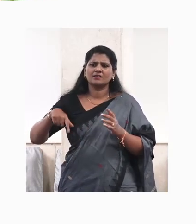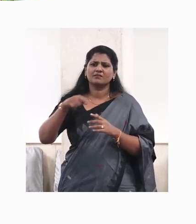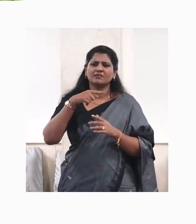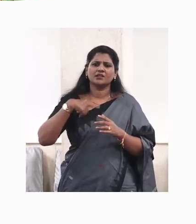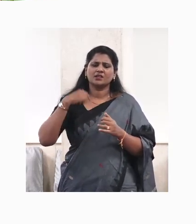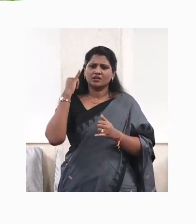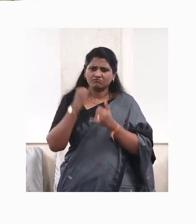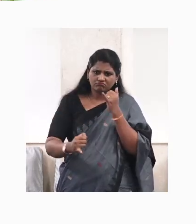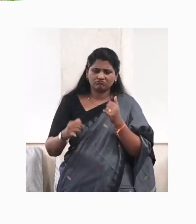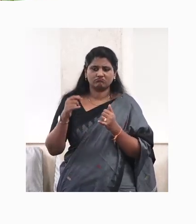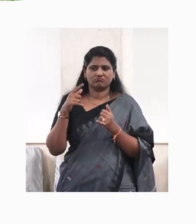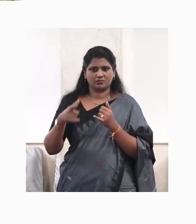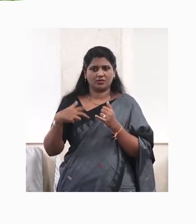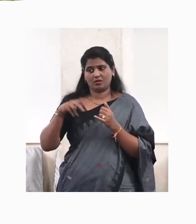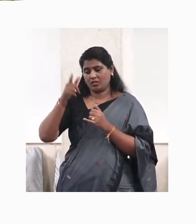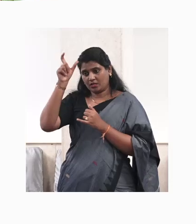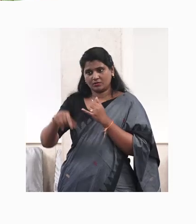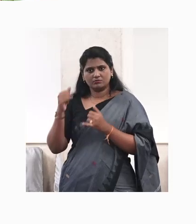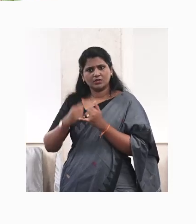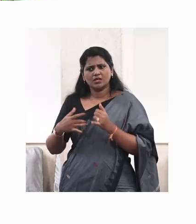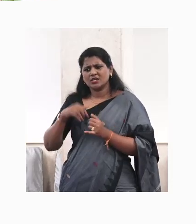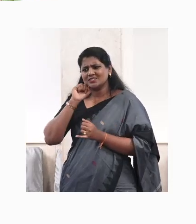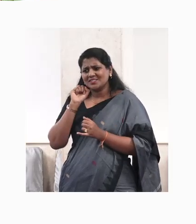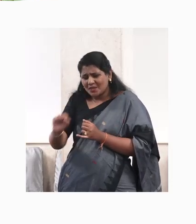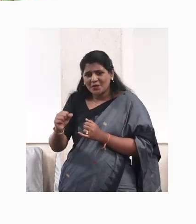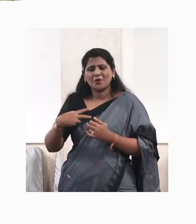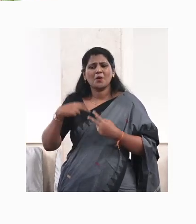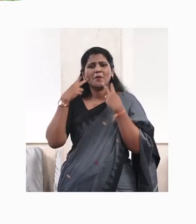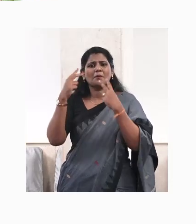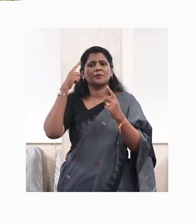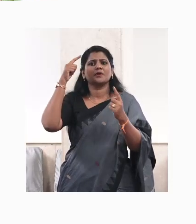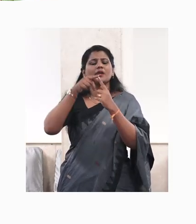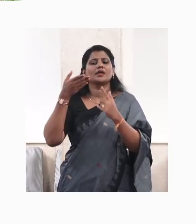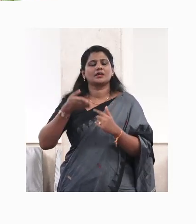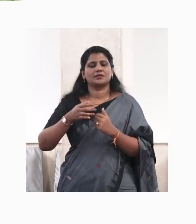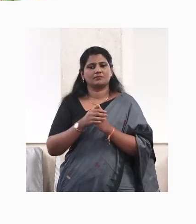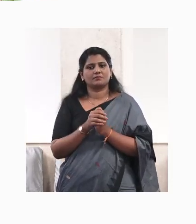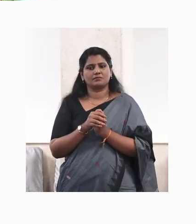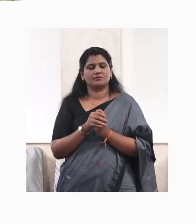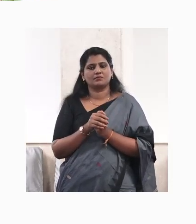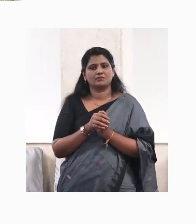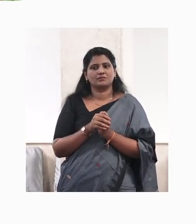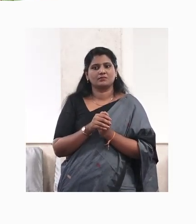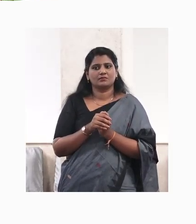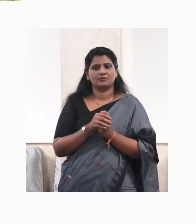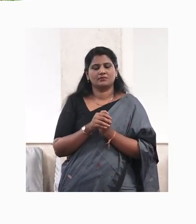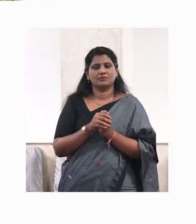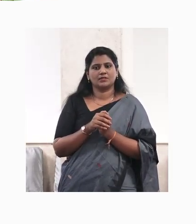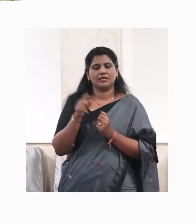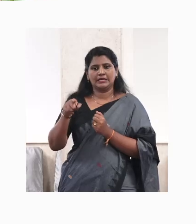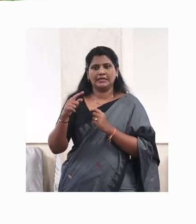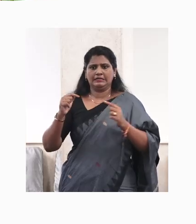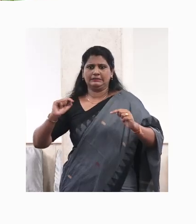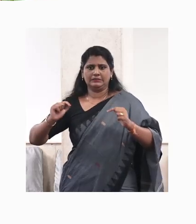the word of the other one because it's your vision that you want to affirm. So it's a